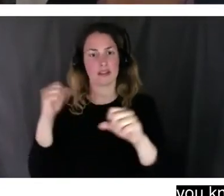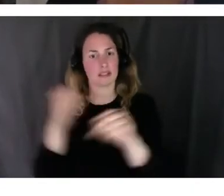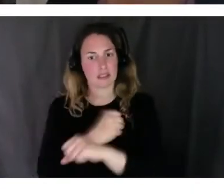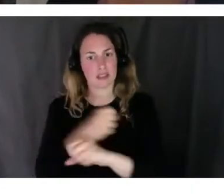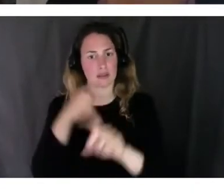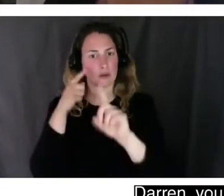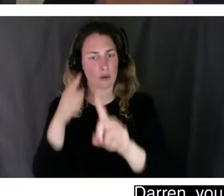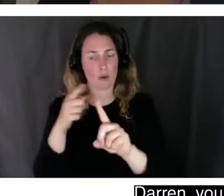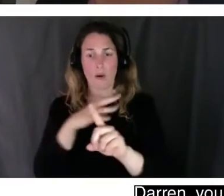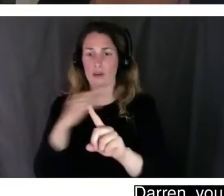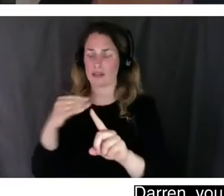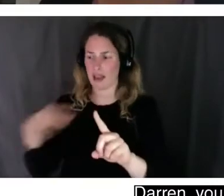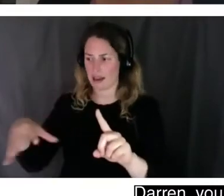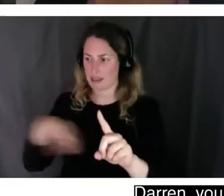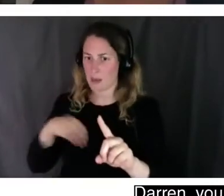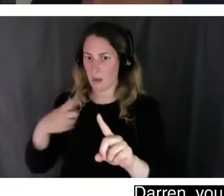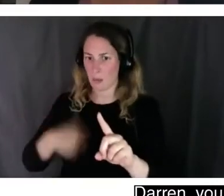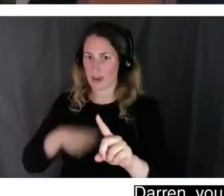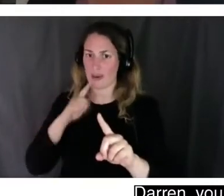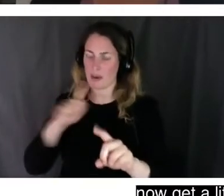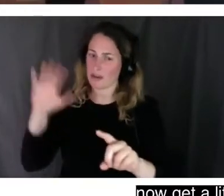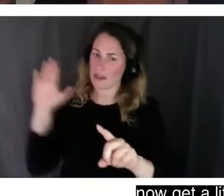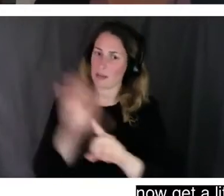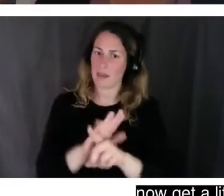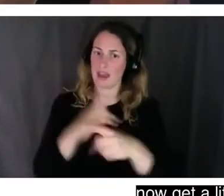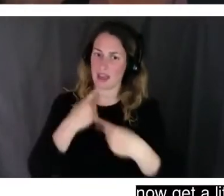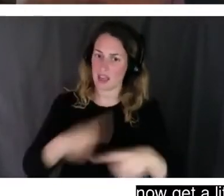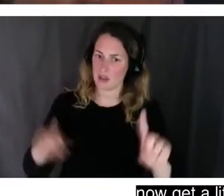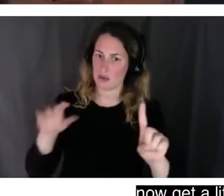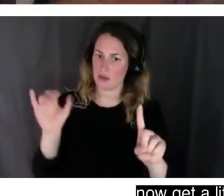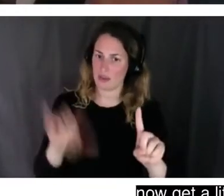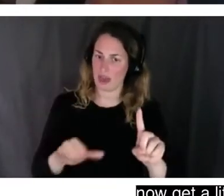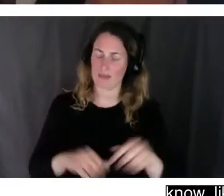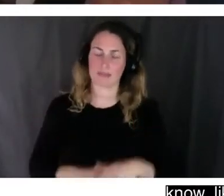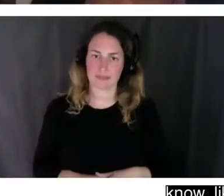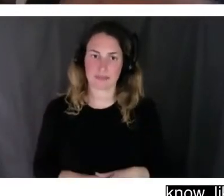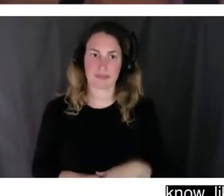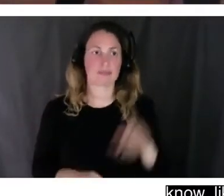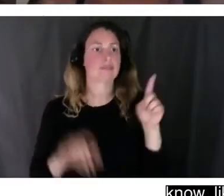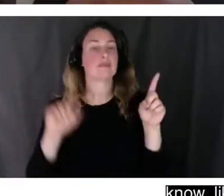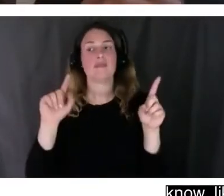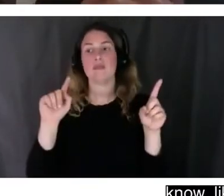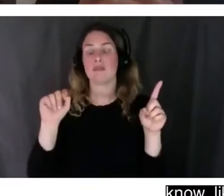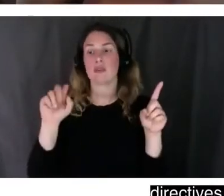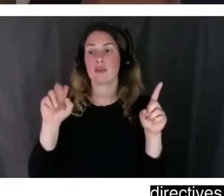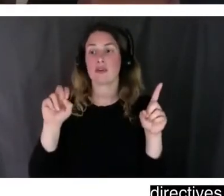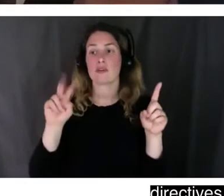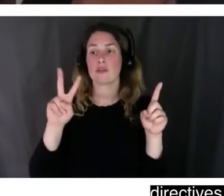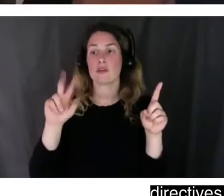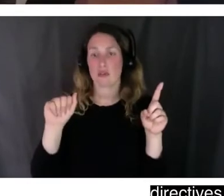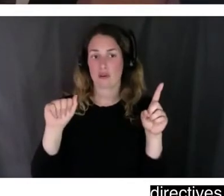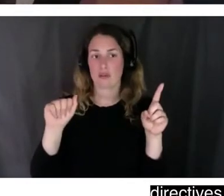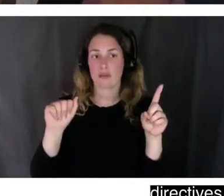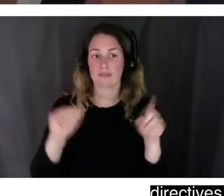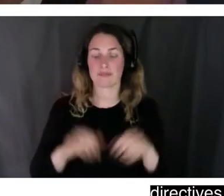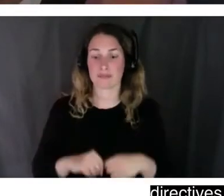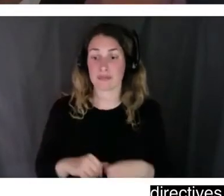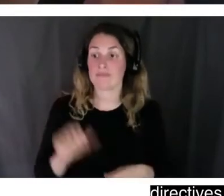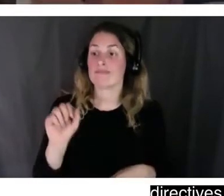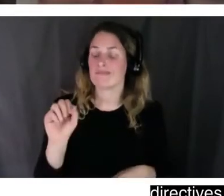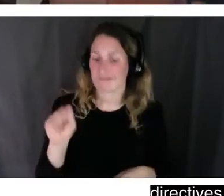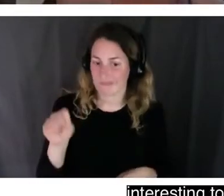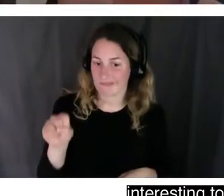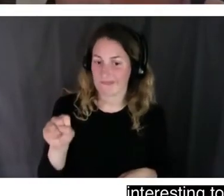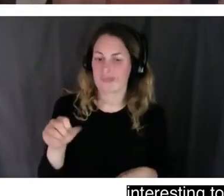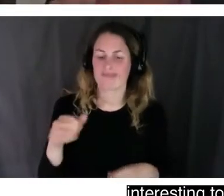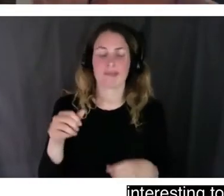Yeah. Darren, what I want to do is now get a little more in, because like I said, there was all these directives, and what